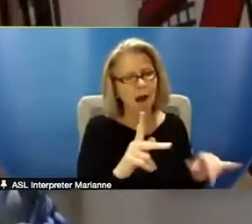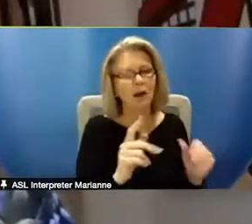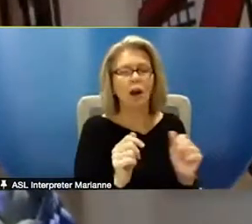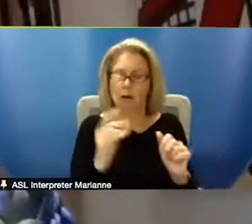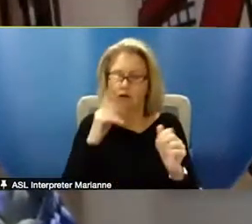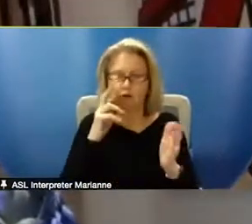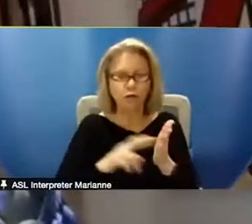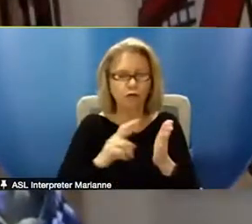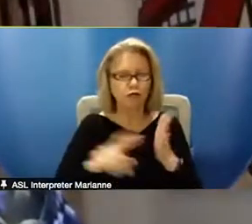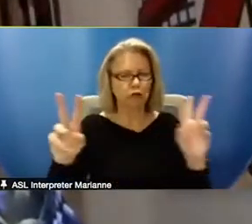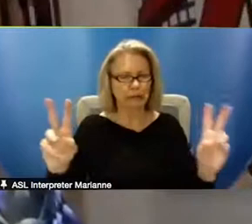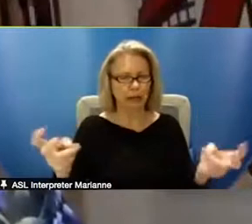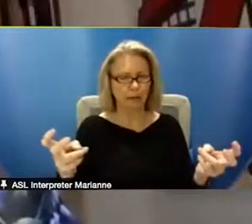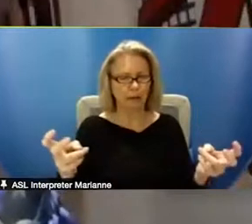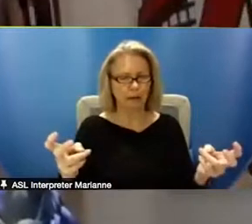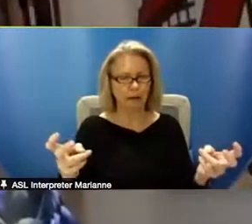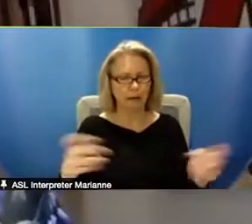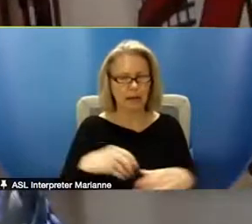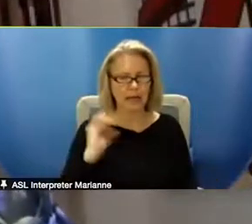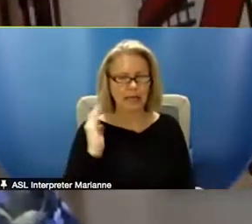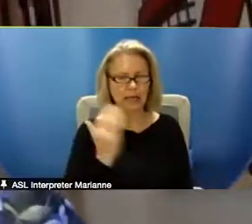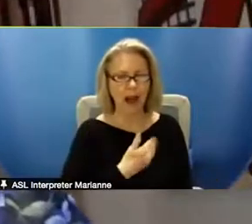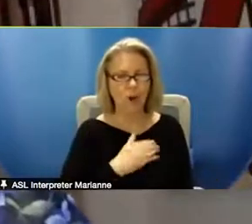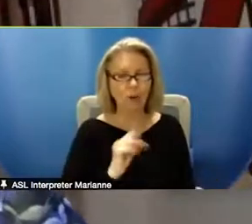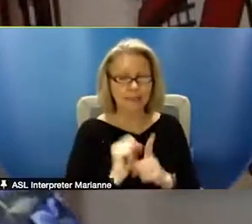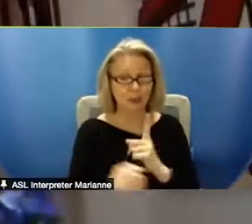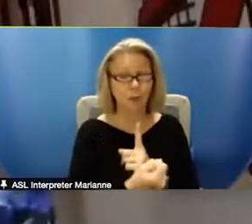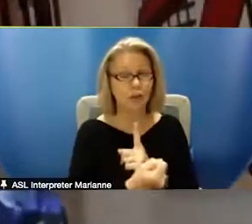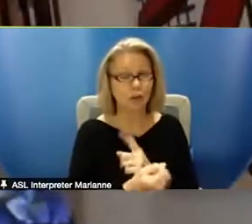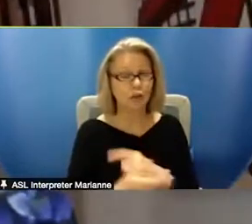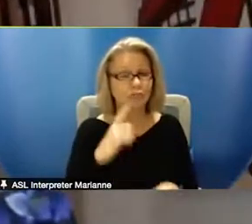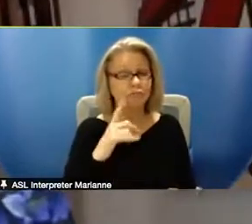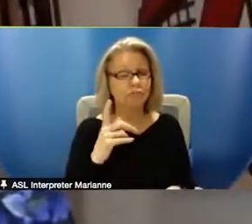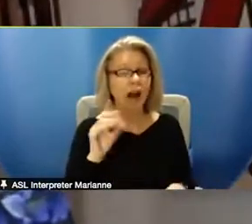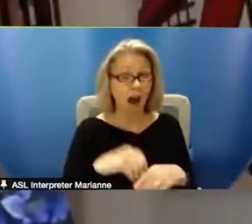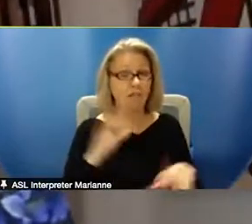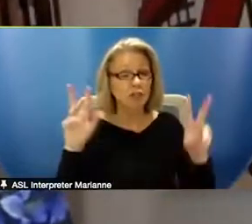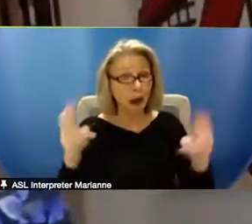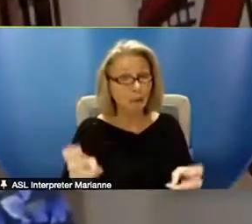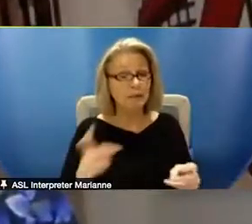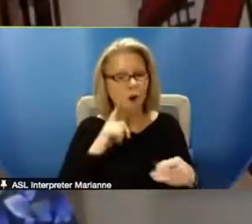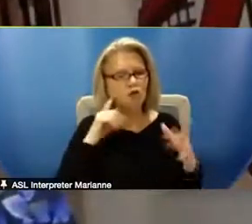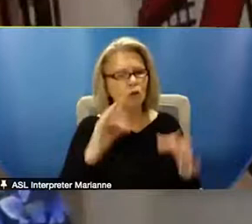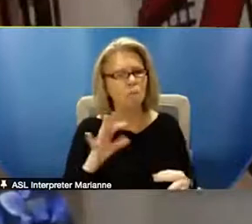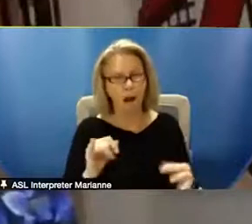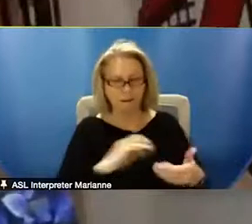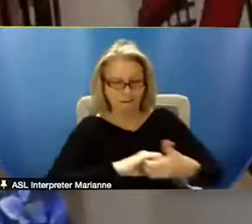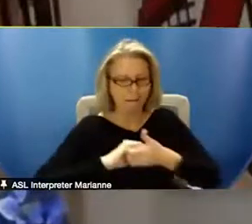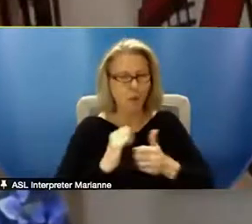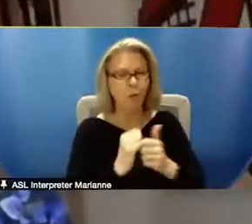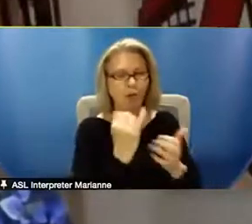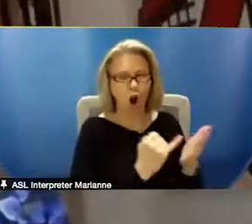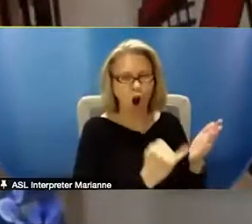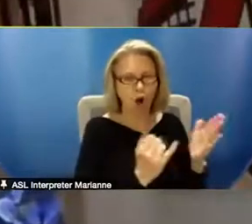a research topic. In our case, the two-year research topics are determined by